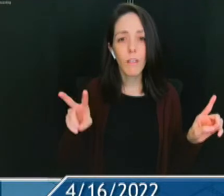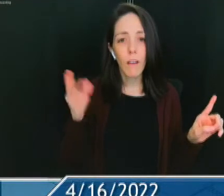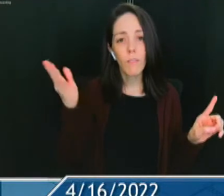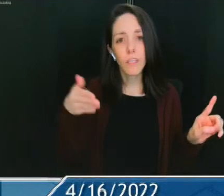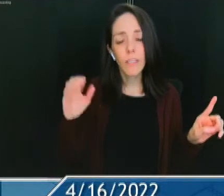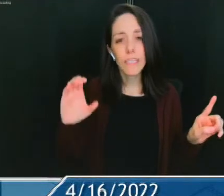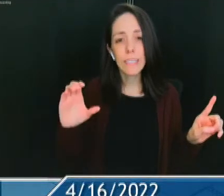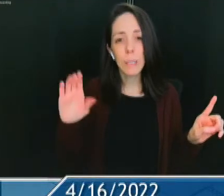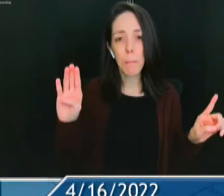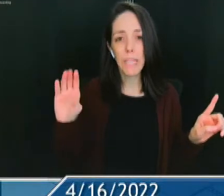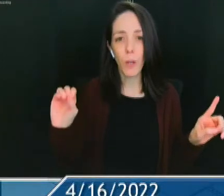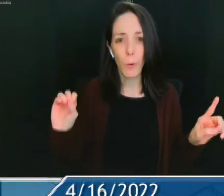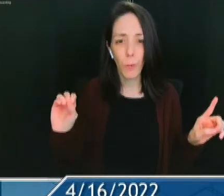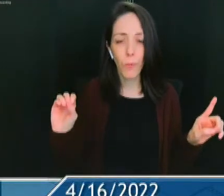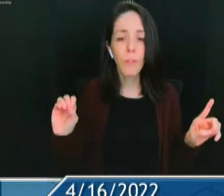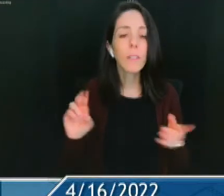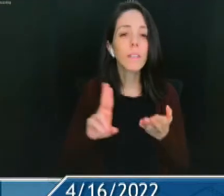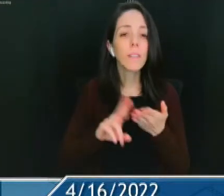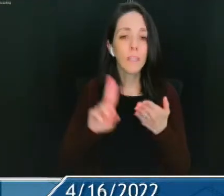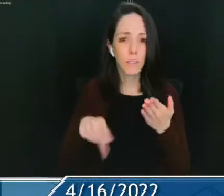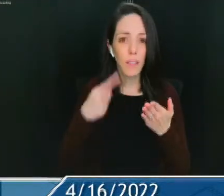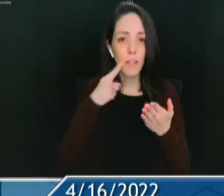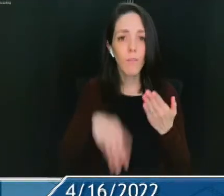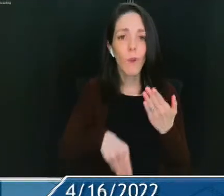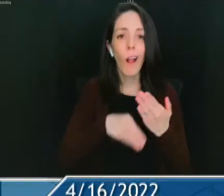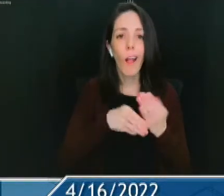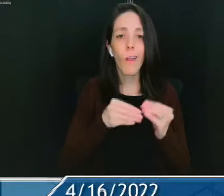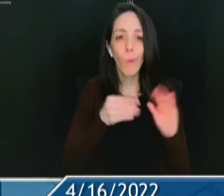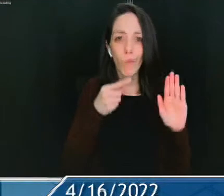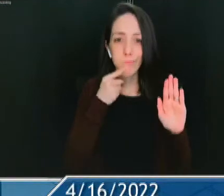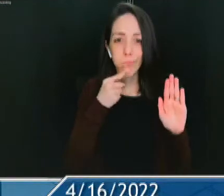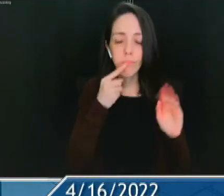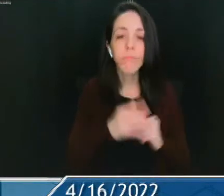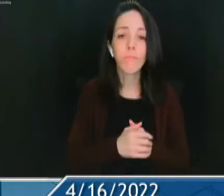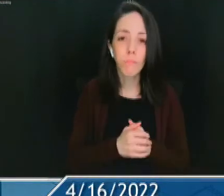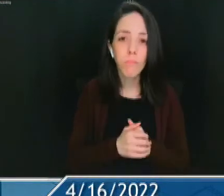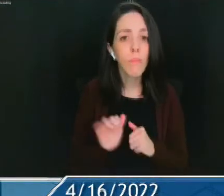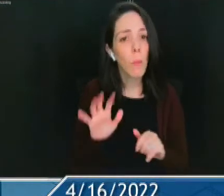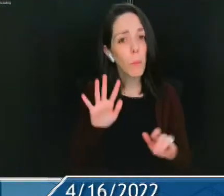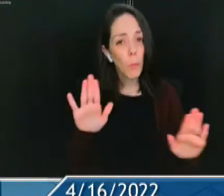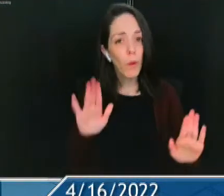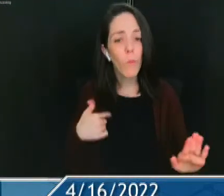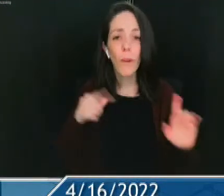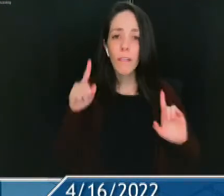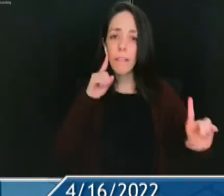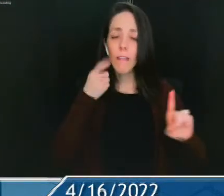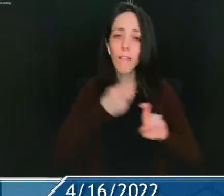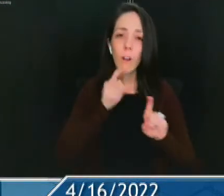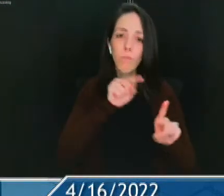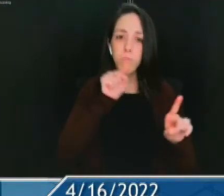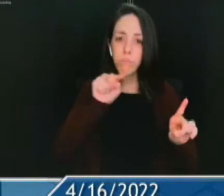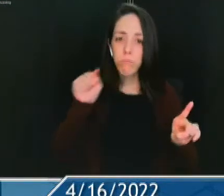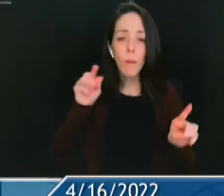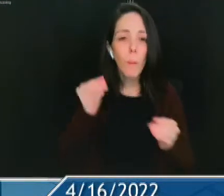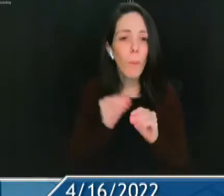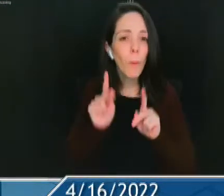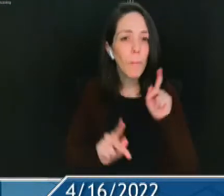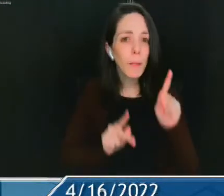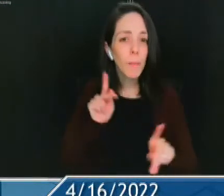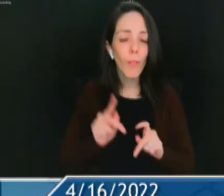portlandoregon.gov/CBO, and sign up to provide additional testimony. That would be wonderful. We want to hear from more folks during that session. And